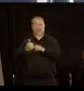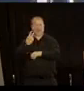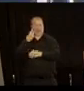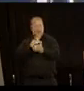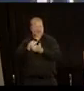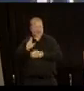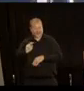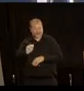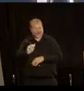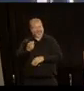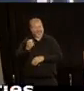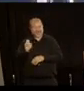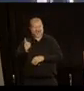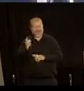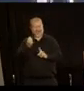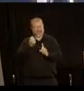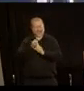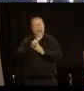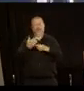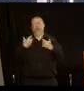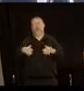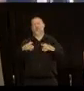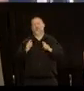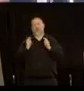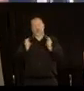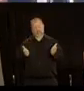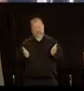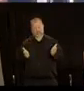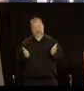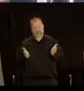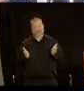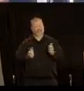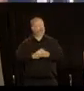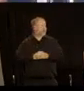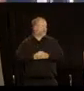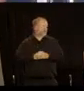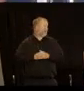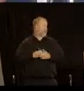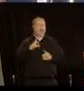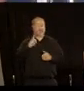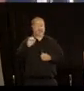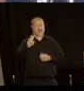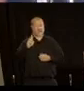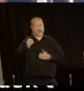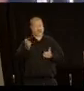much, but his impact is tremendous. So David, please come up and